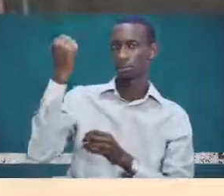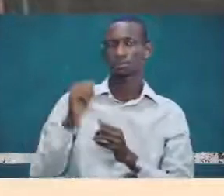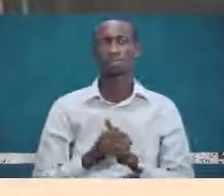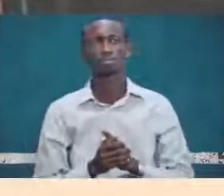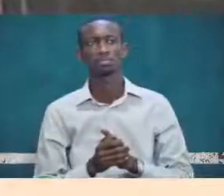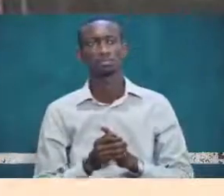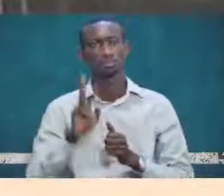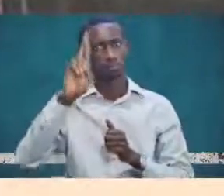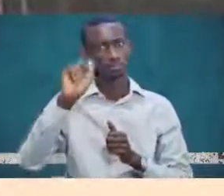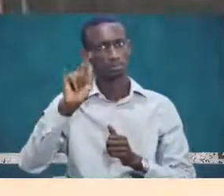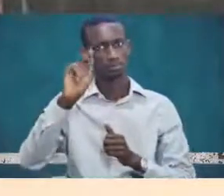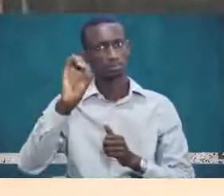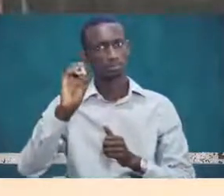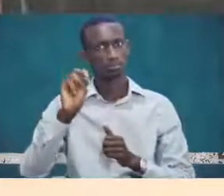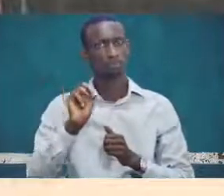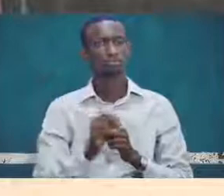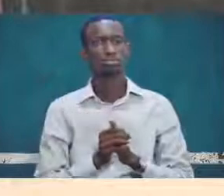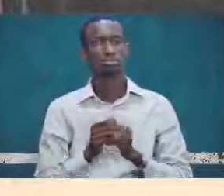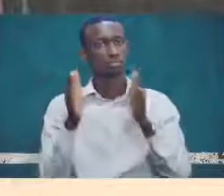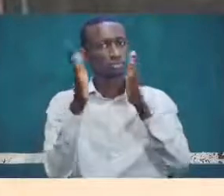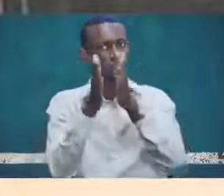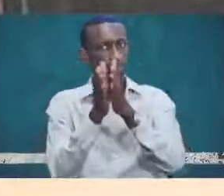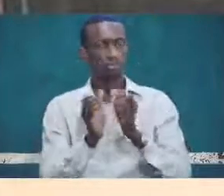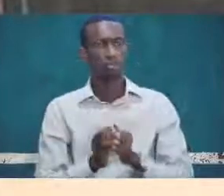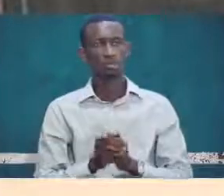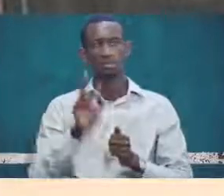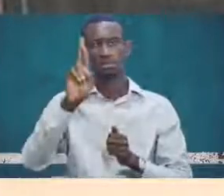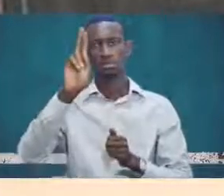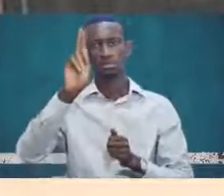and proportion.